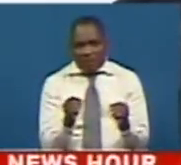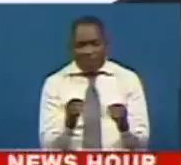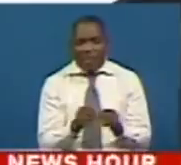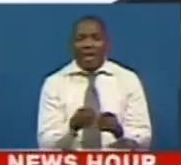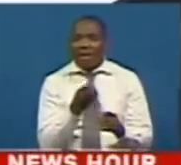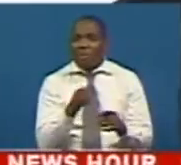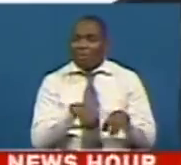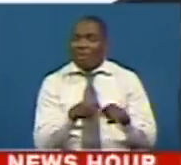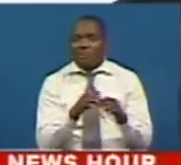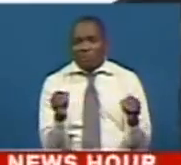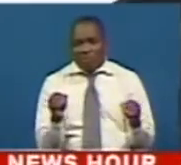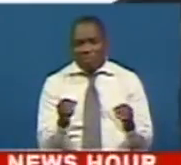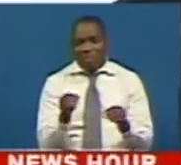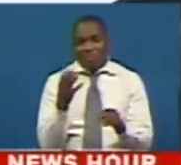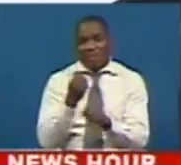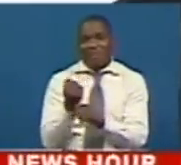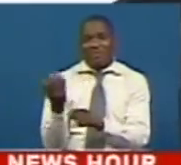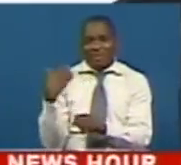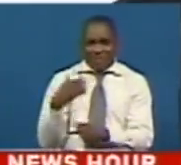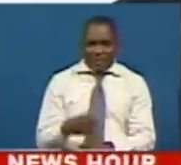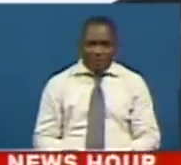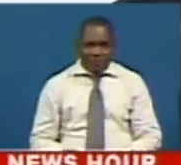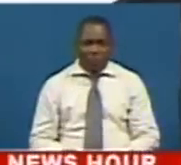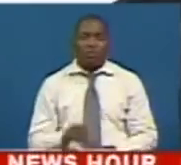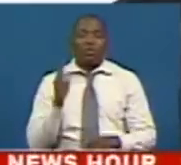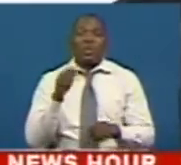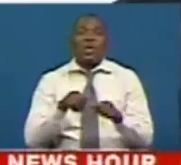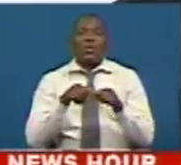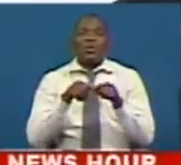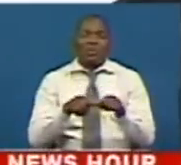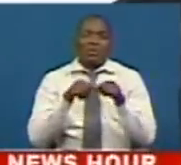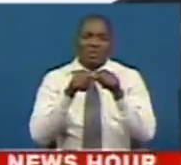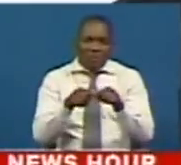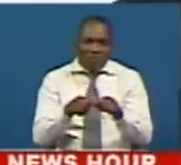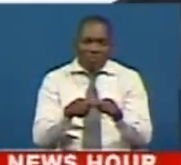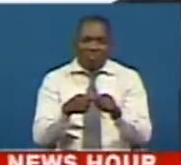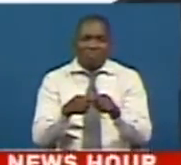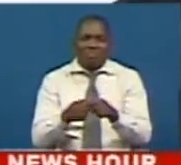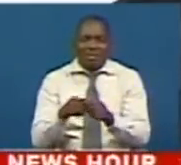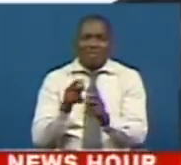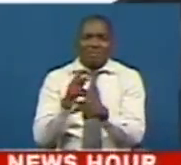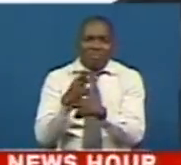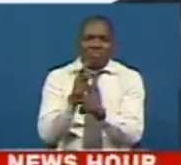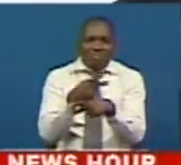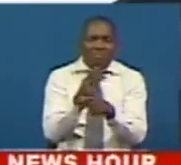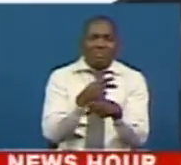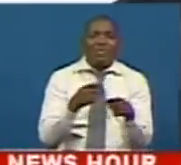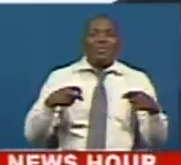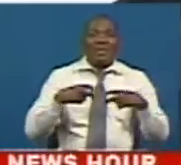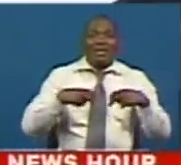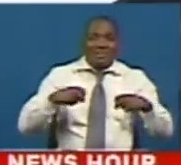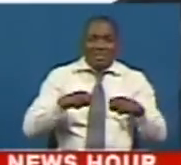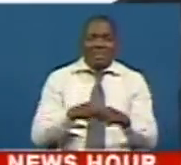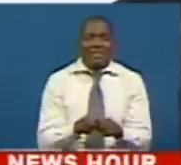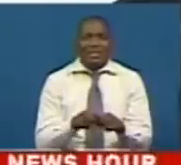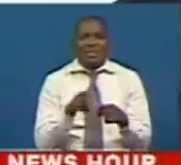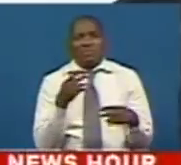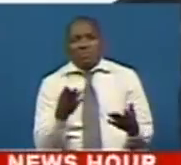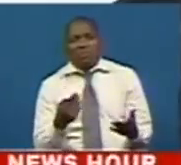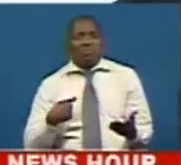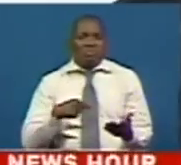equipment. And for the past 5 years, we continue to generate electricity. We have